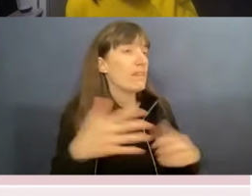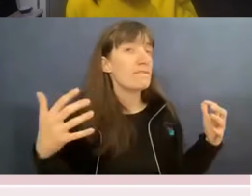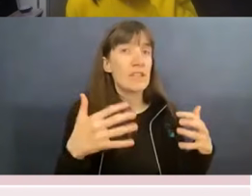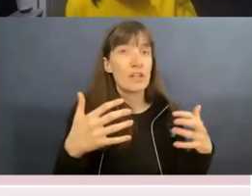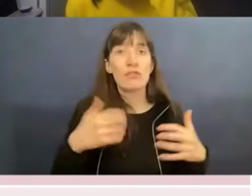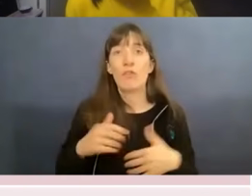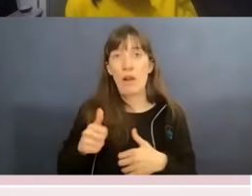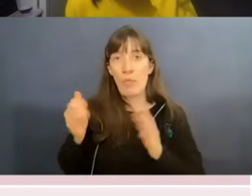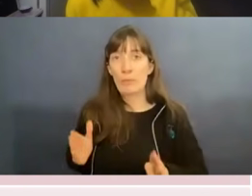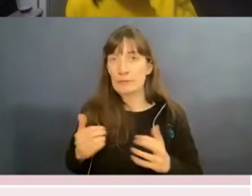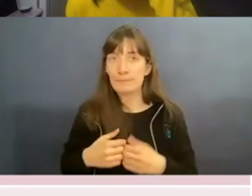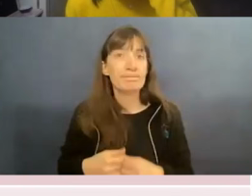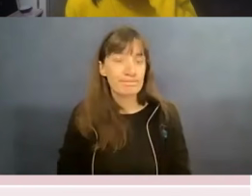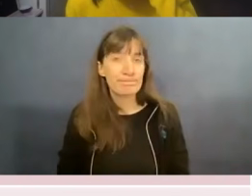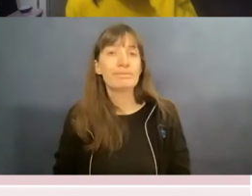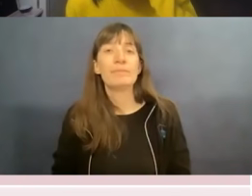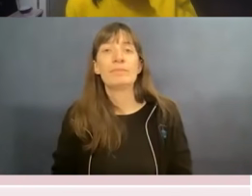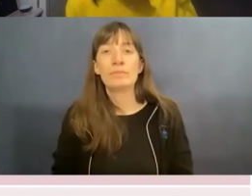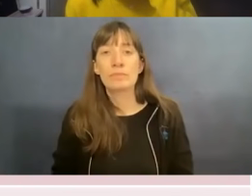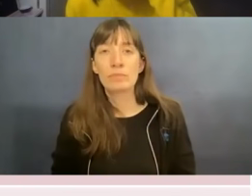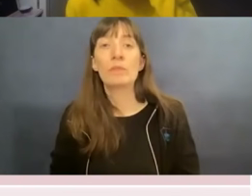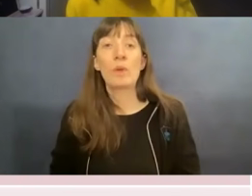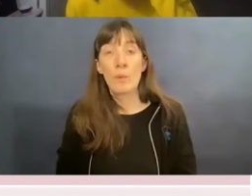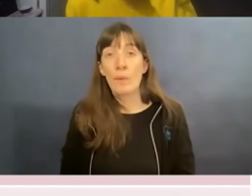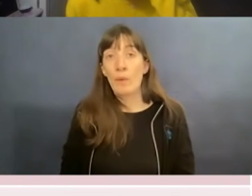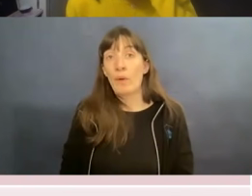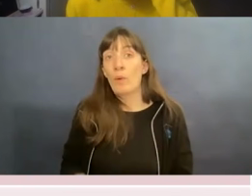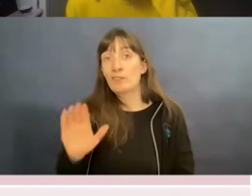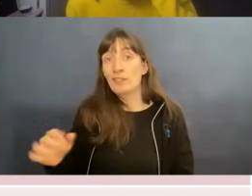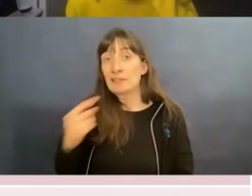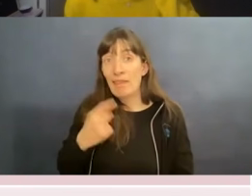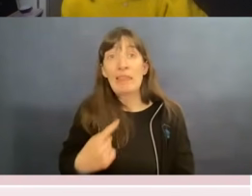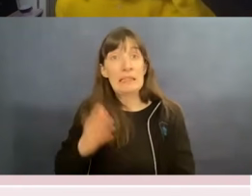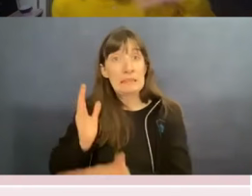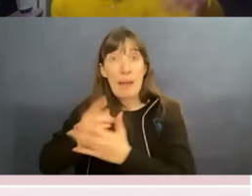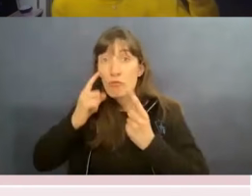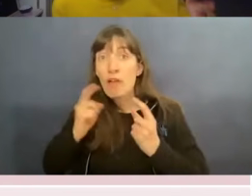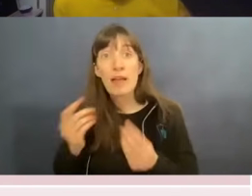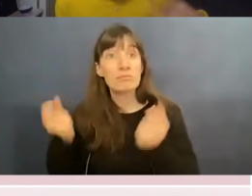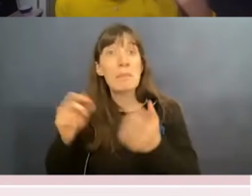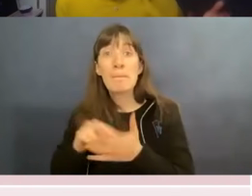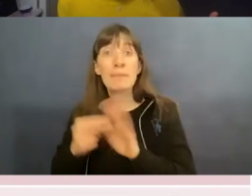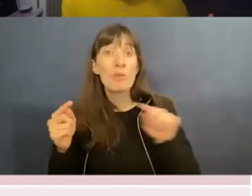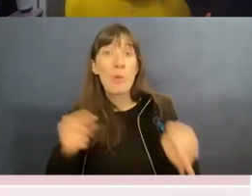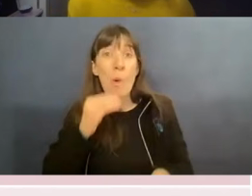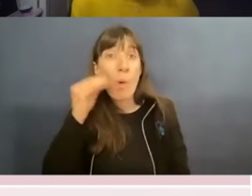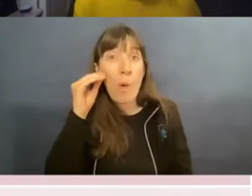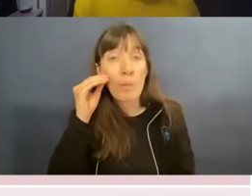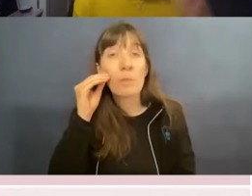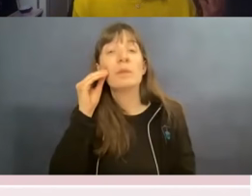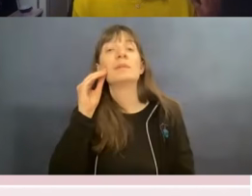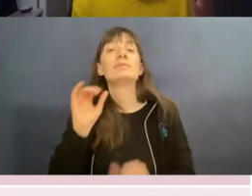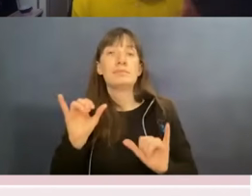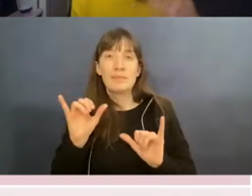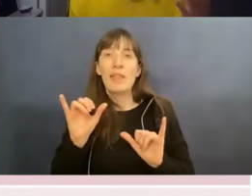person. Or saying like, they stopped crying right away, so can we go home? So feeling like, oh, they're only in danger, they're only upset if